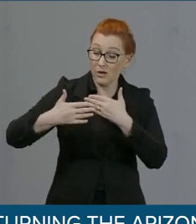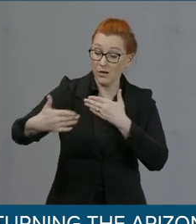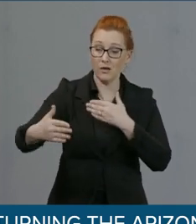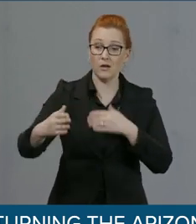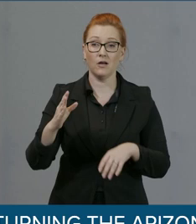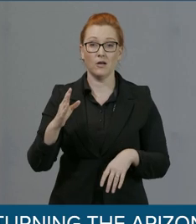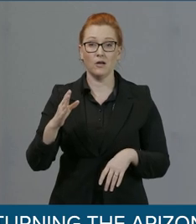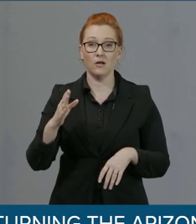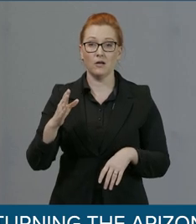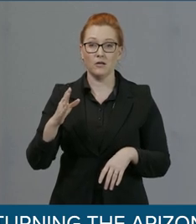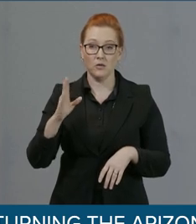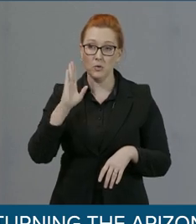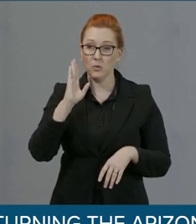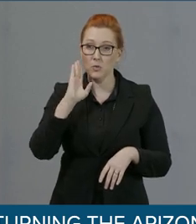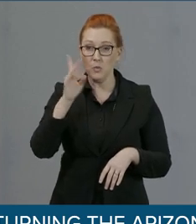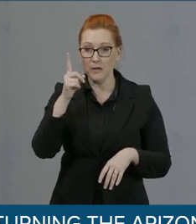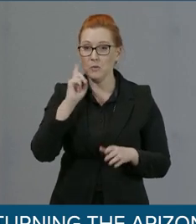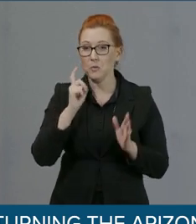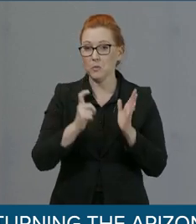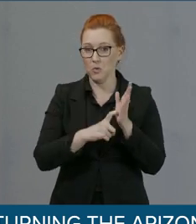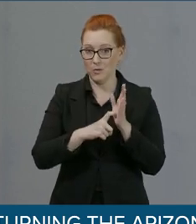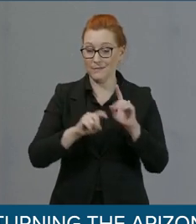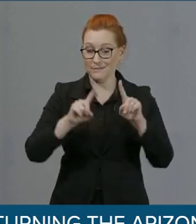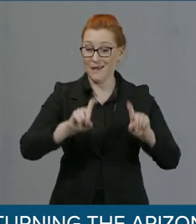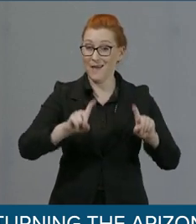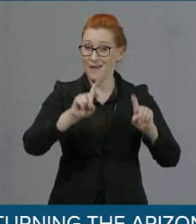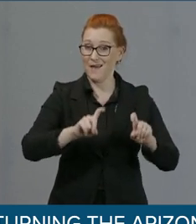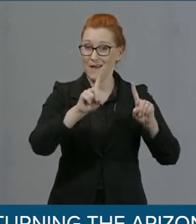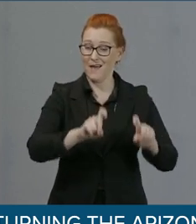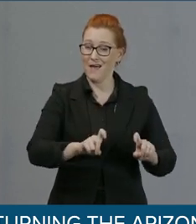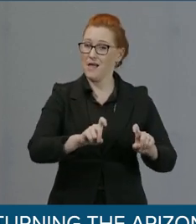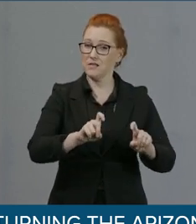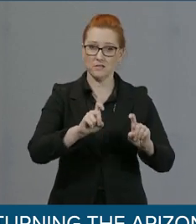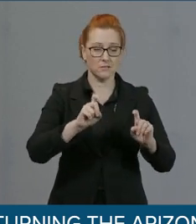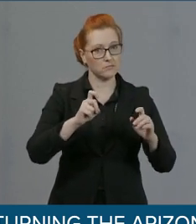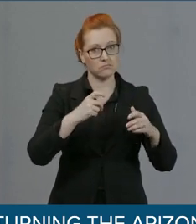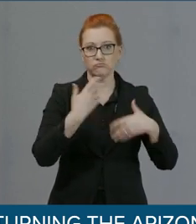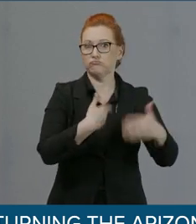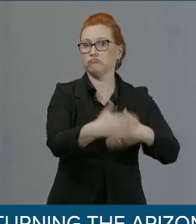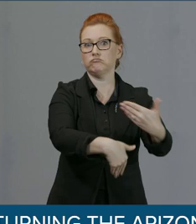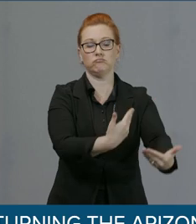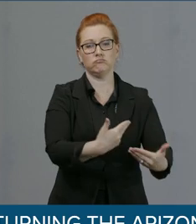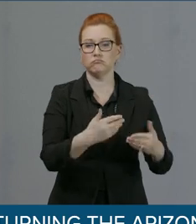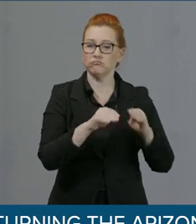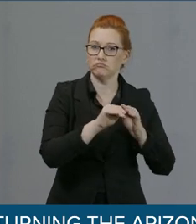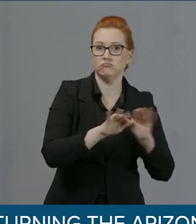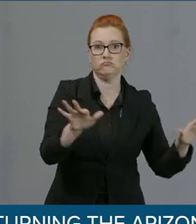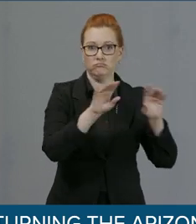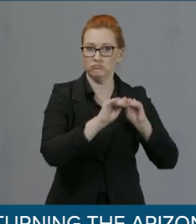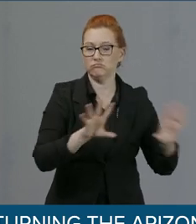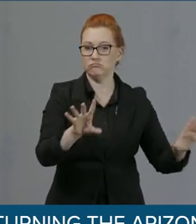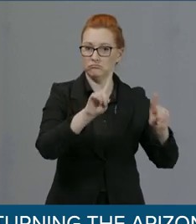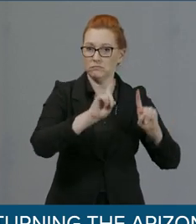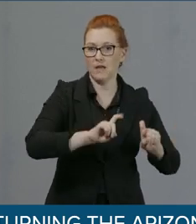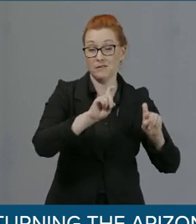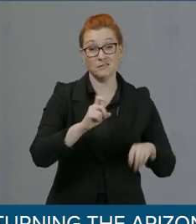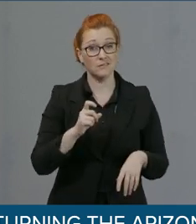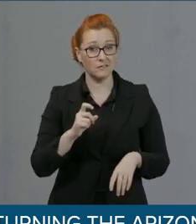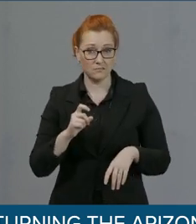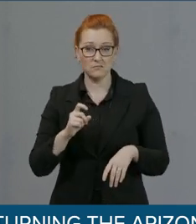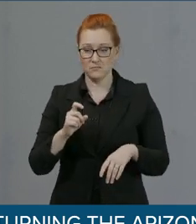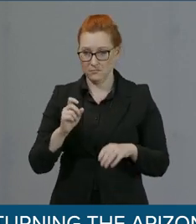of a focus on testing going forward. So people have their own personal information, as employers have to make decisions